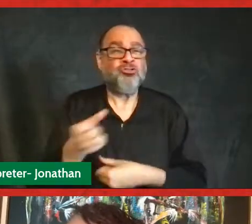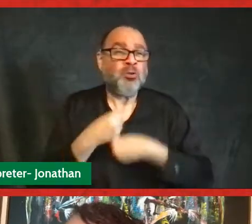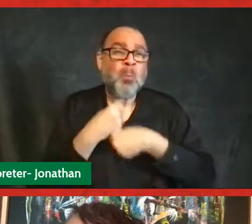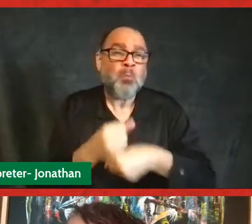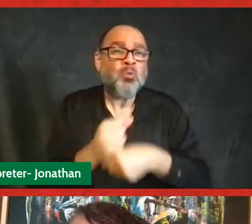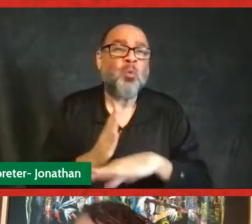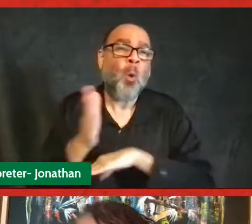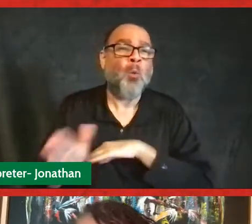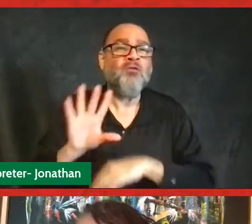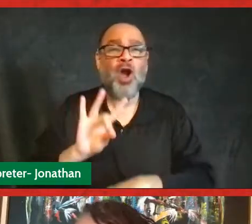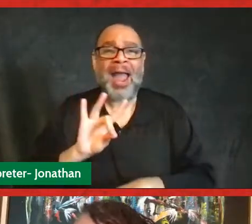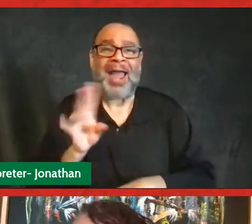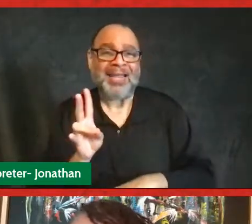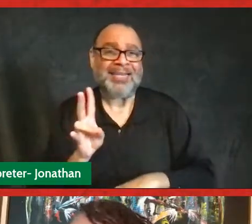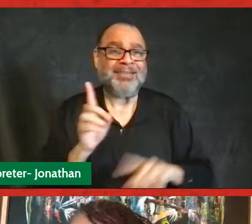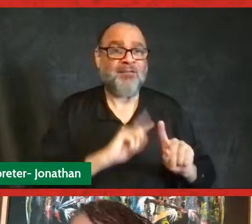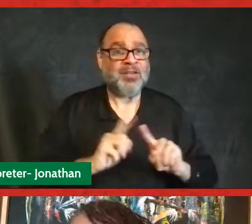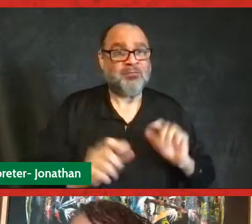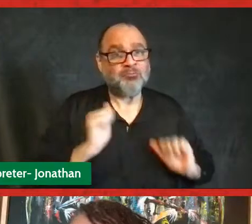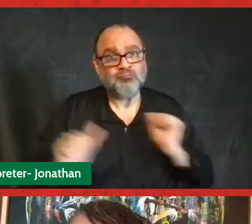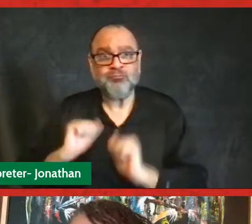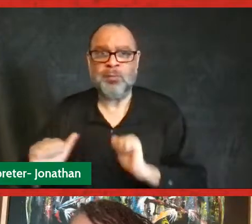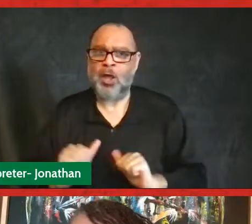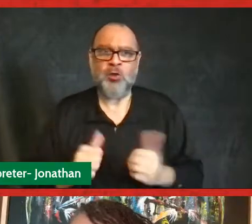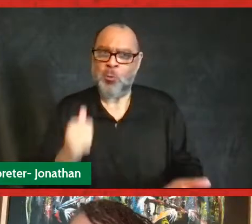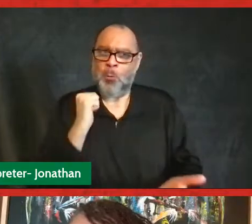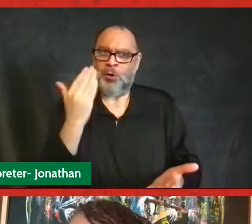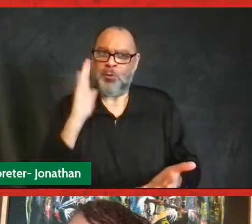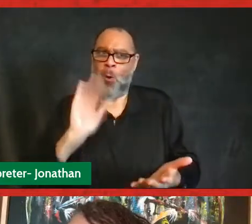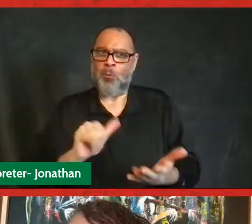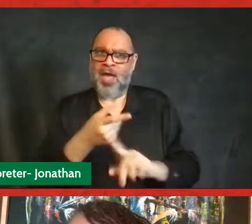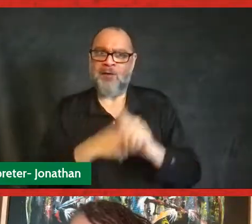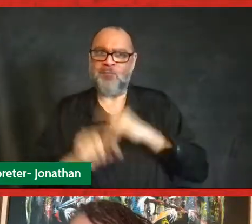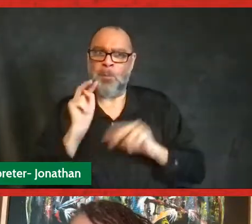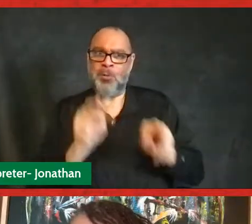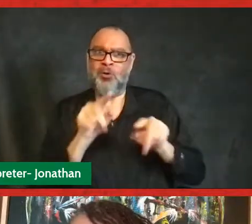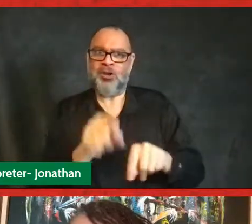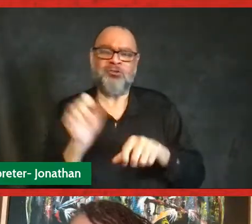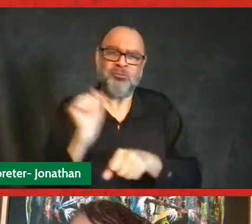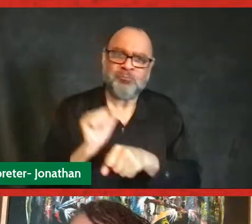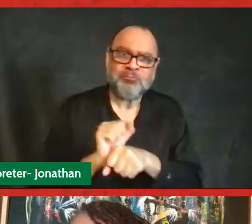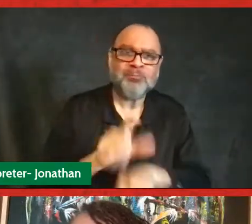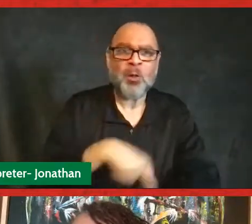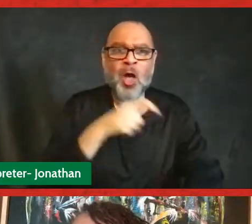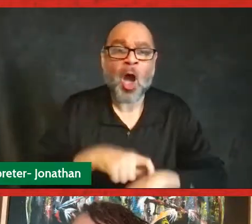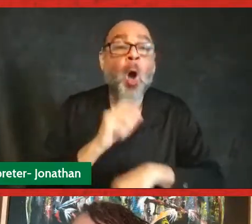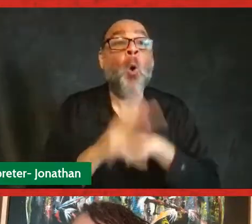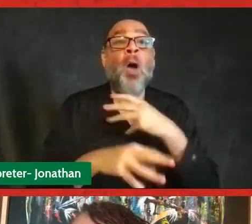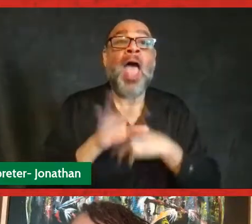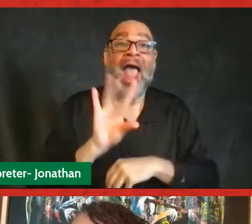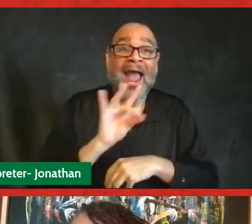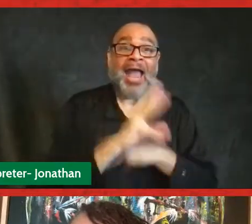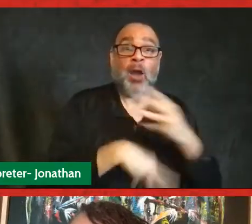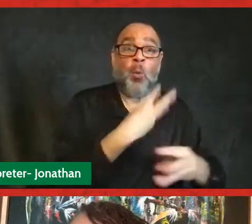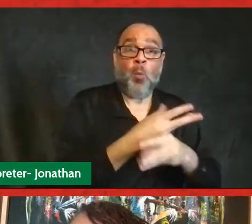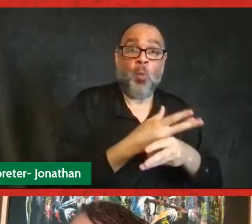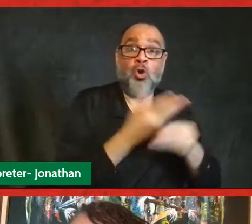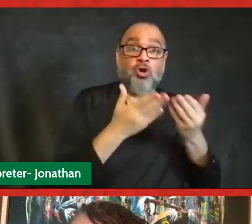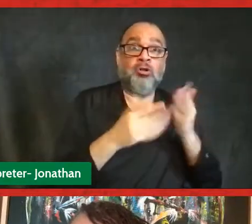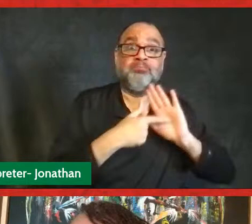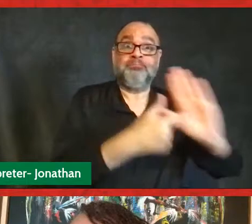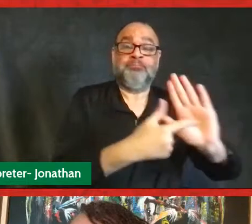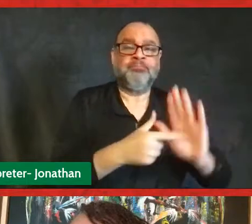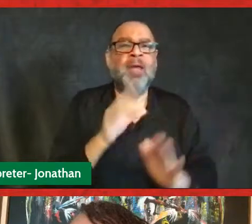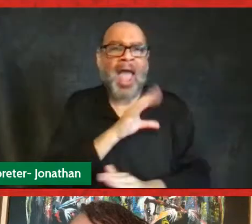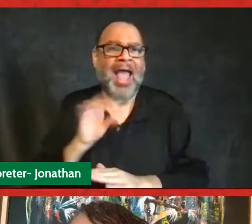87 productions. You wouldn't know where to look at her, but she's been working hard a long time, including 8 world premieres and 64 regional premieres. Her